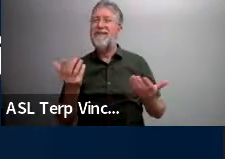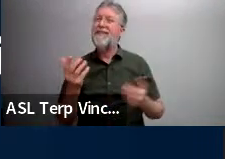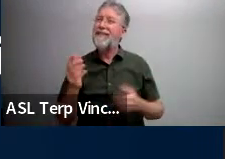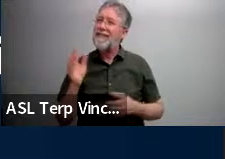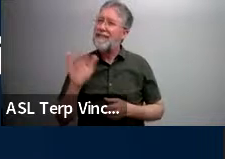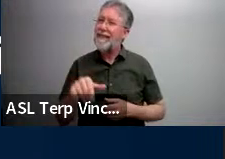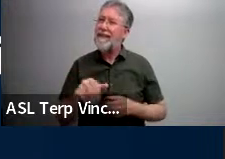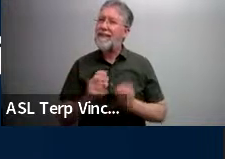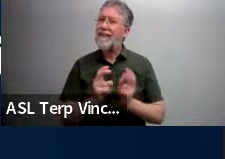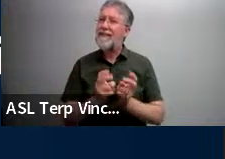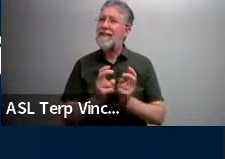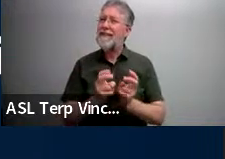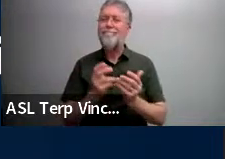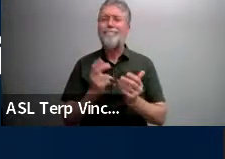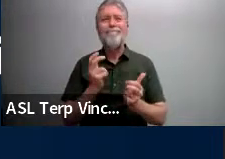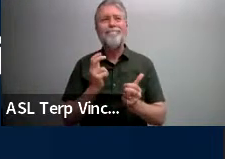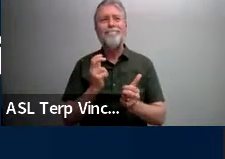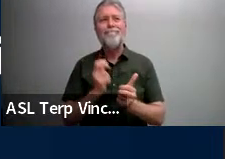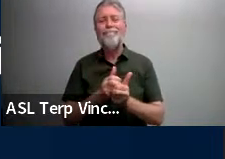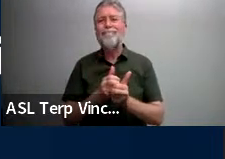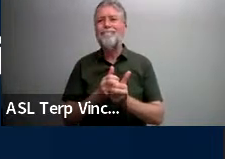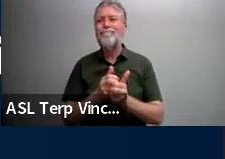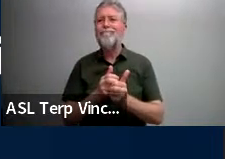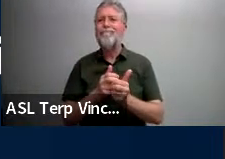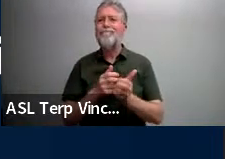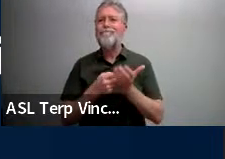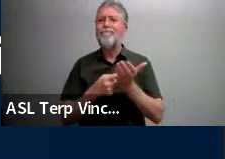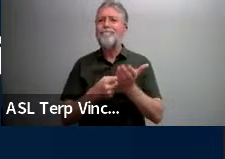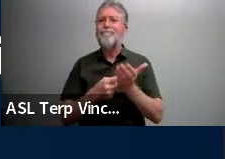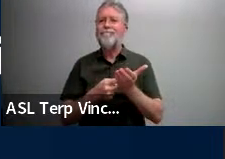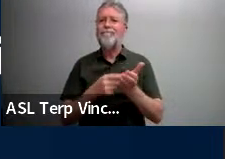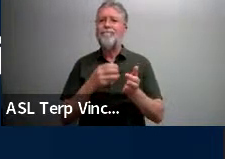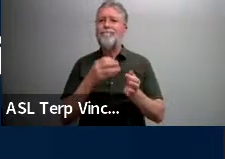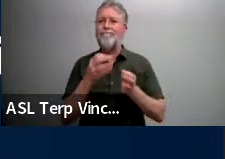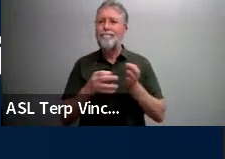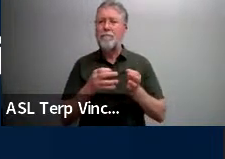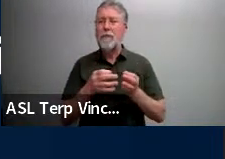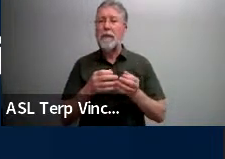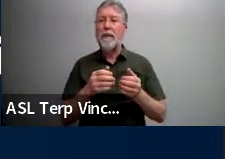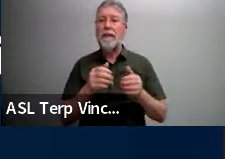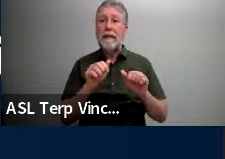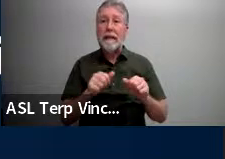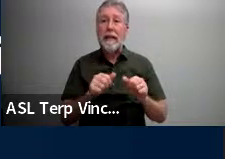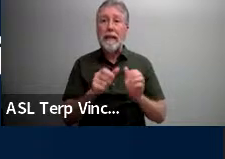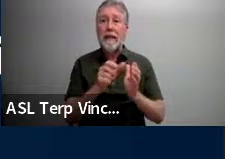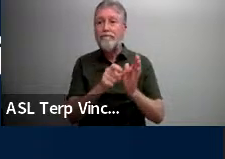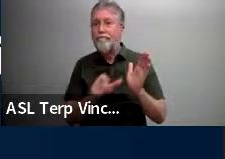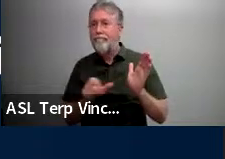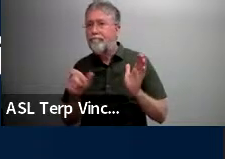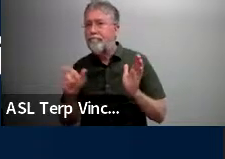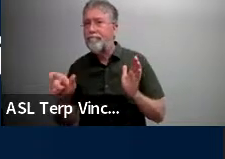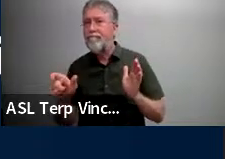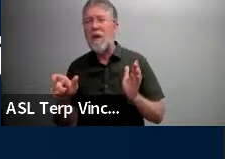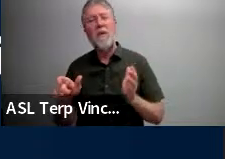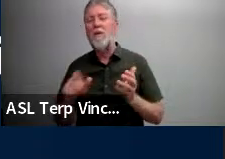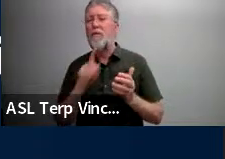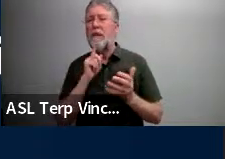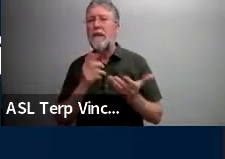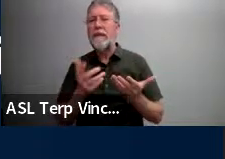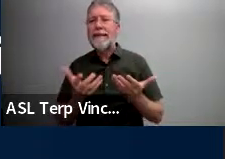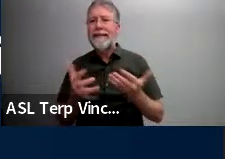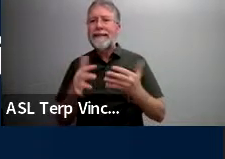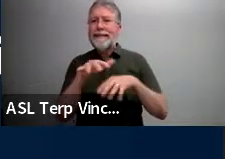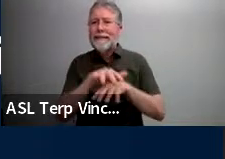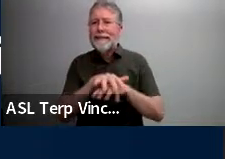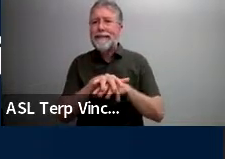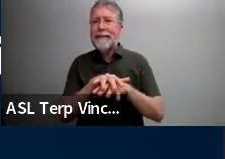not easily discussed separately. They really come together